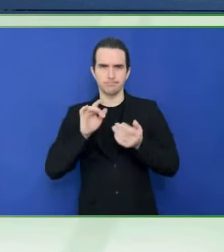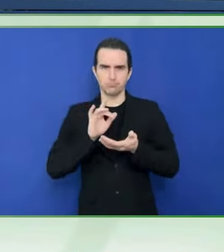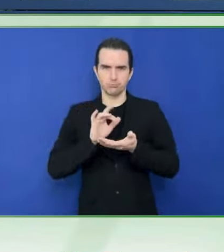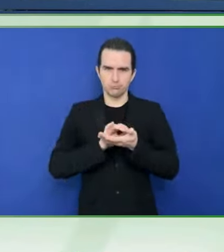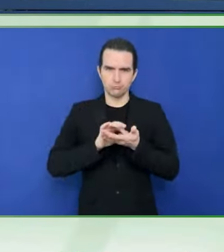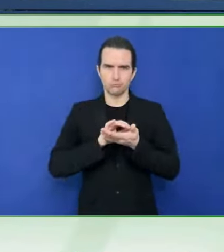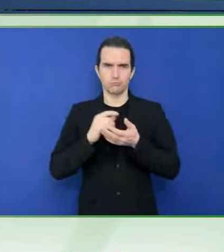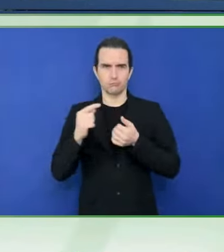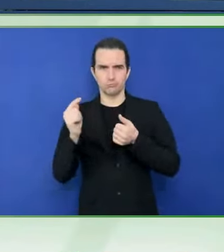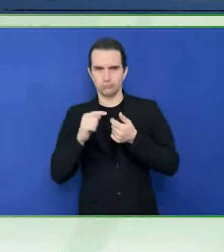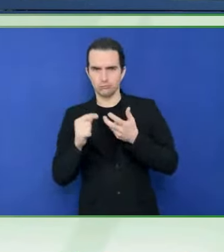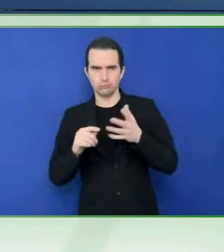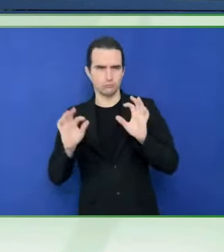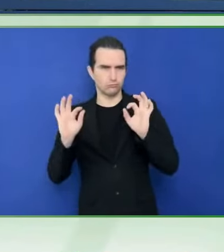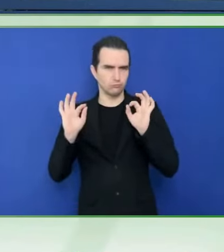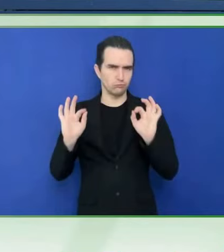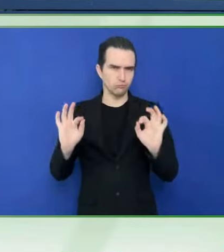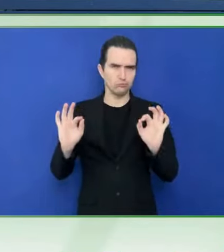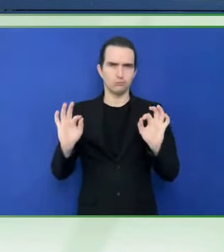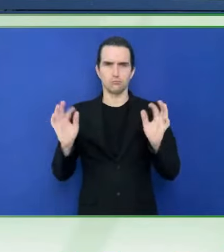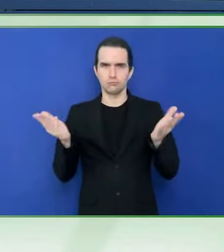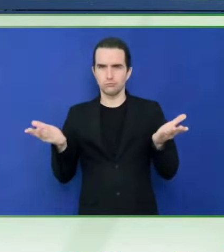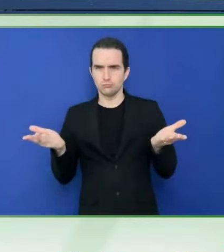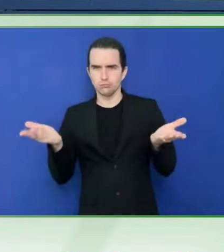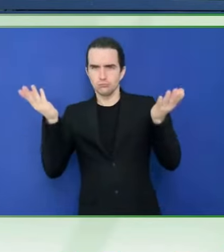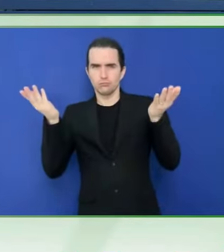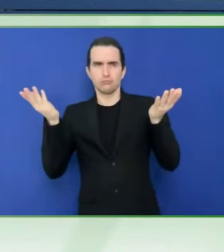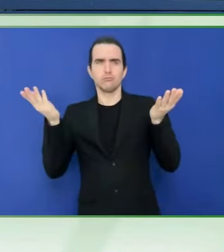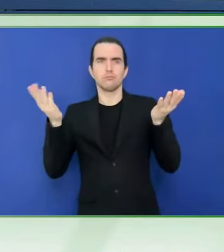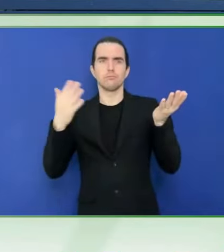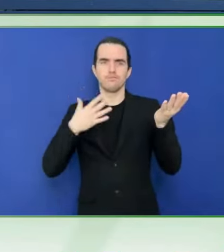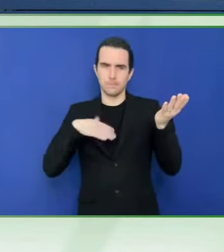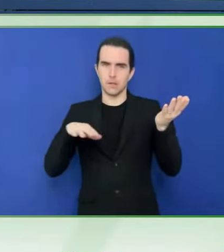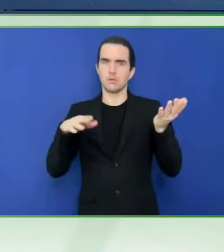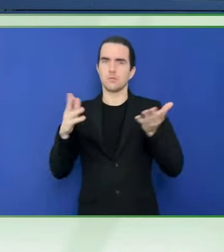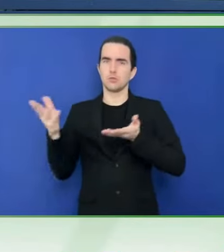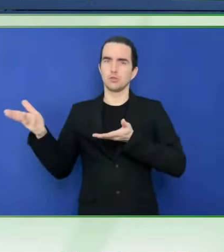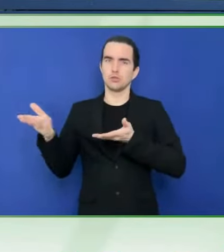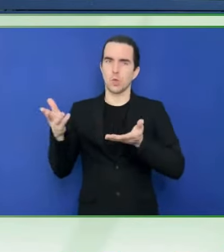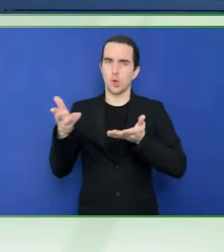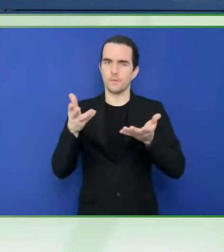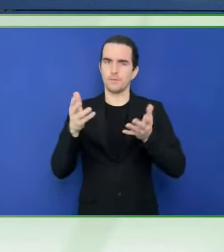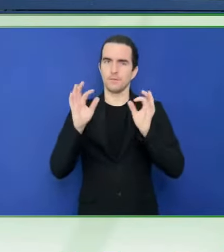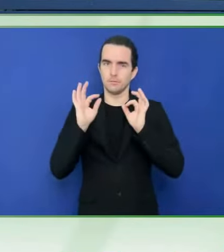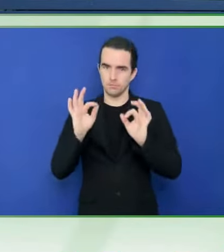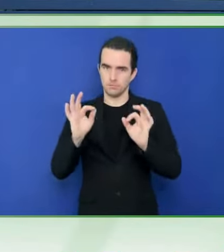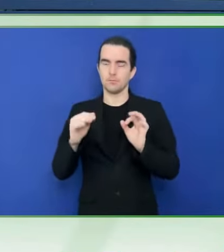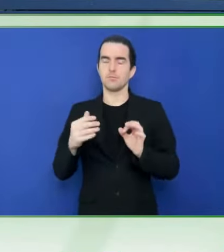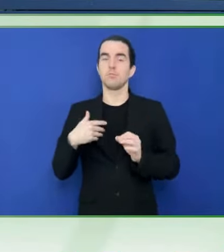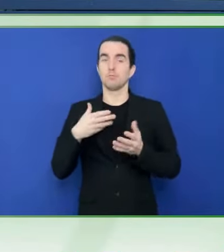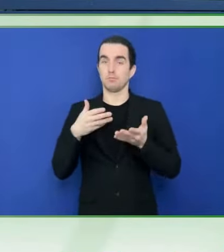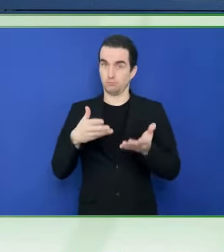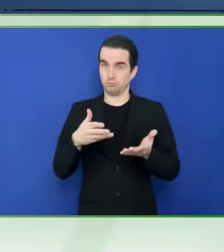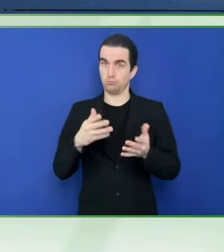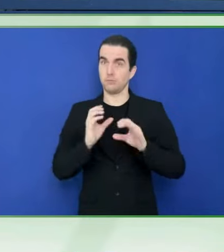Our passengers are mainly commuter services. We are mainly people going